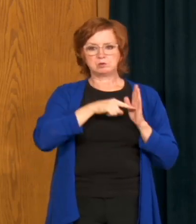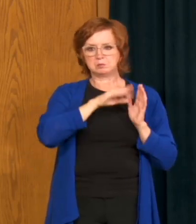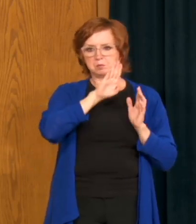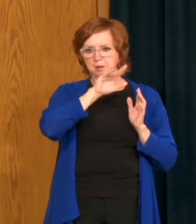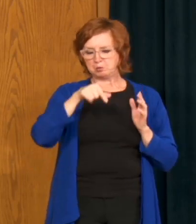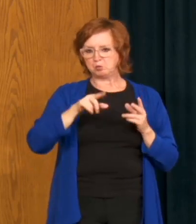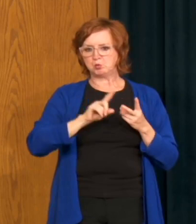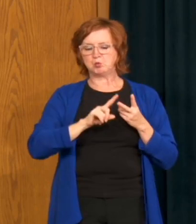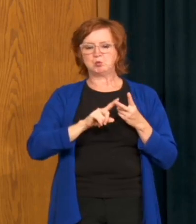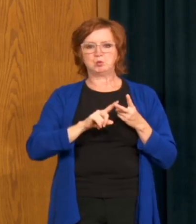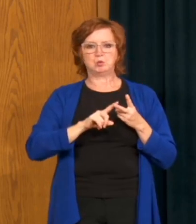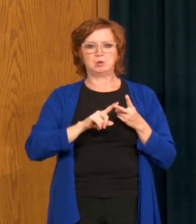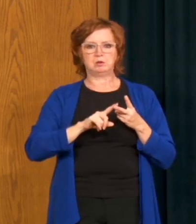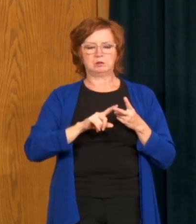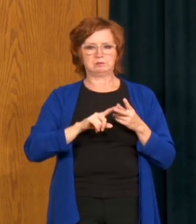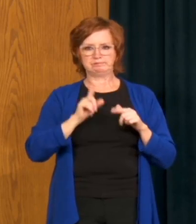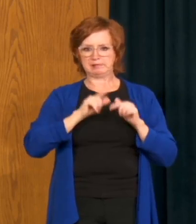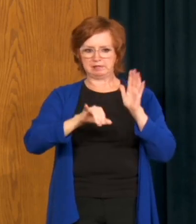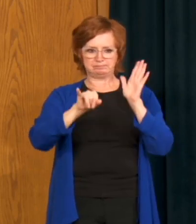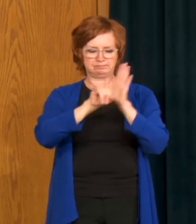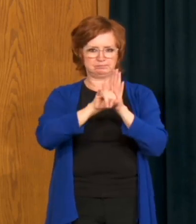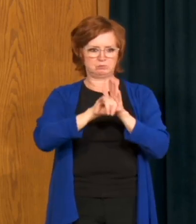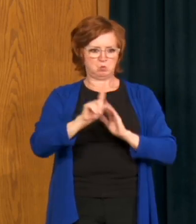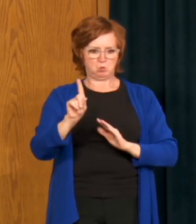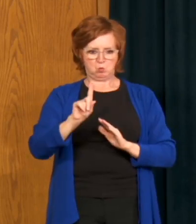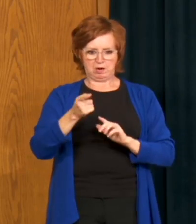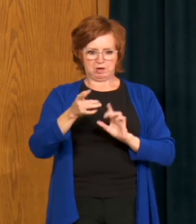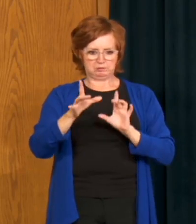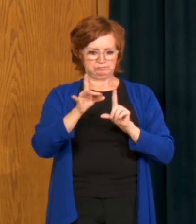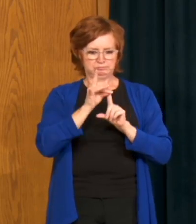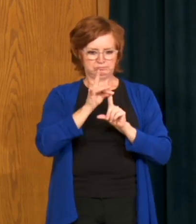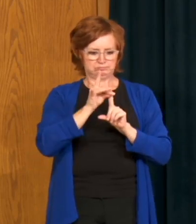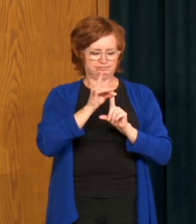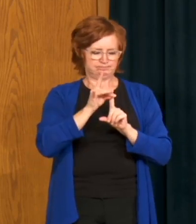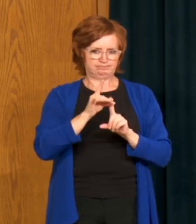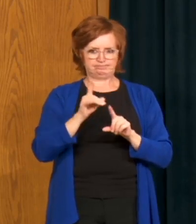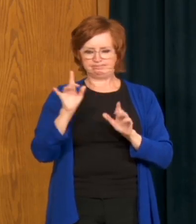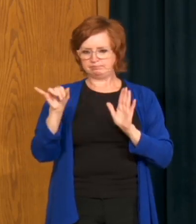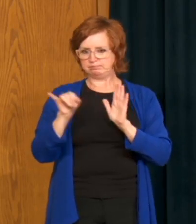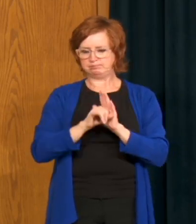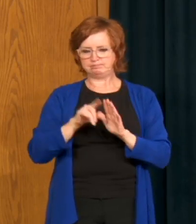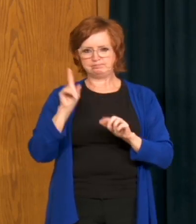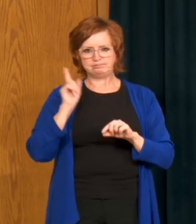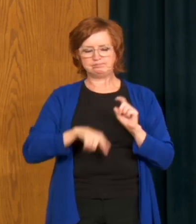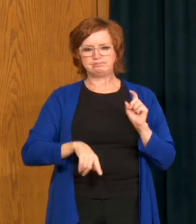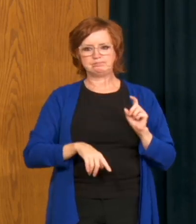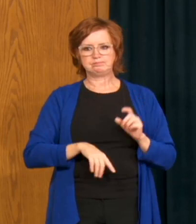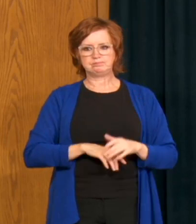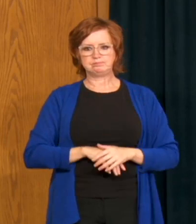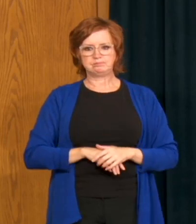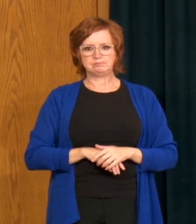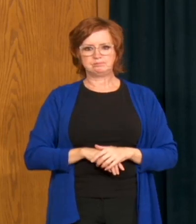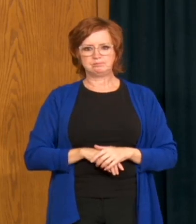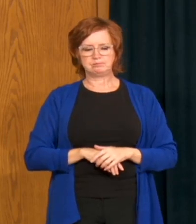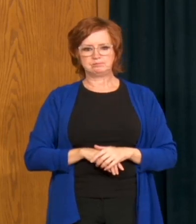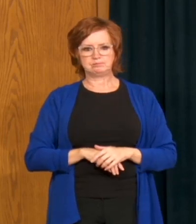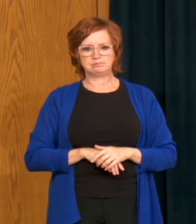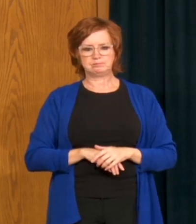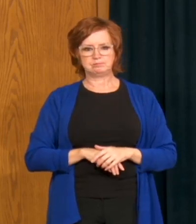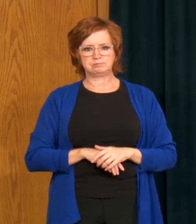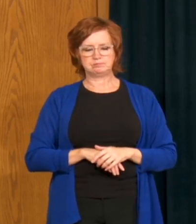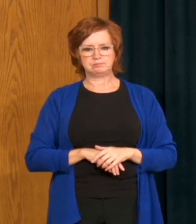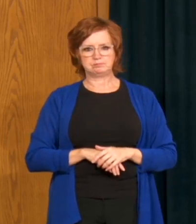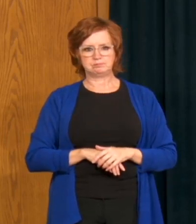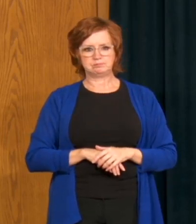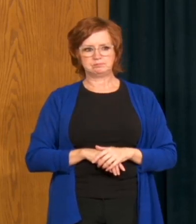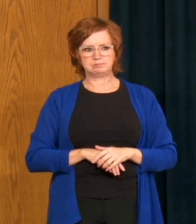small gathering, but we can't pinpoint it. So it's if there wasn't a second case in a barbecue, we label that as a sporadic transmission. But